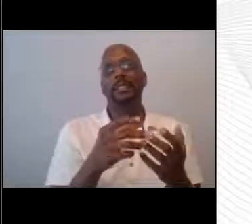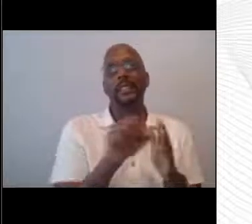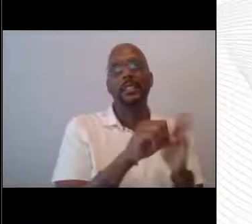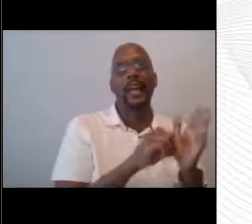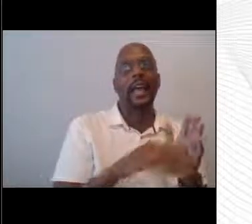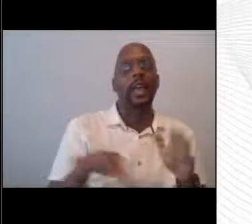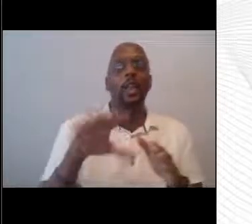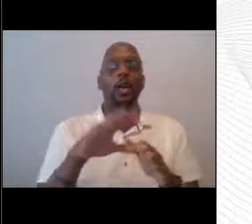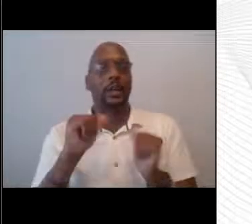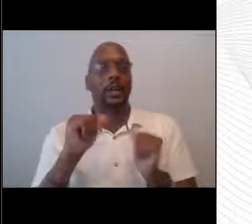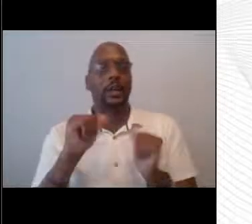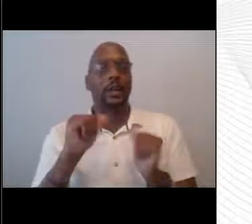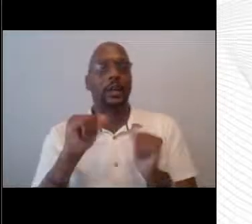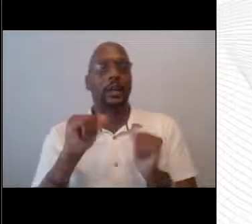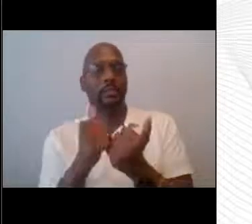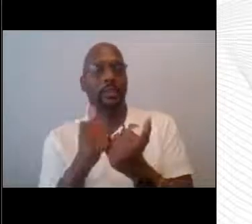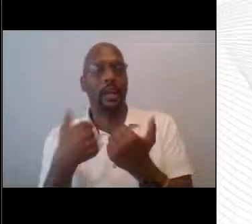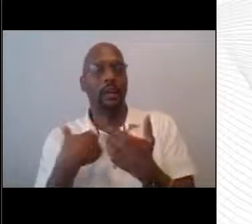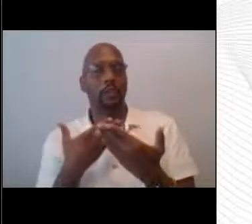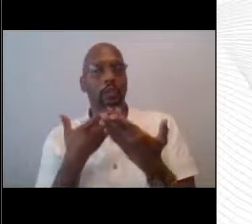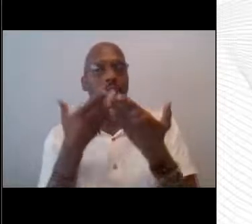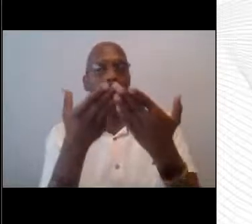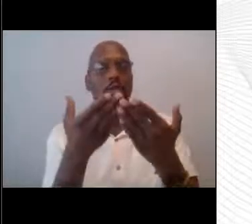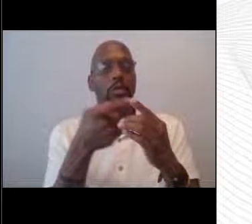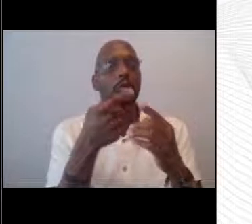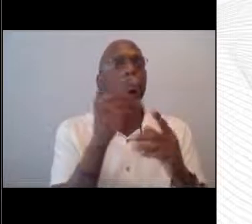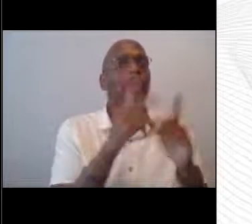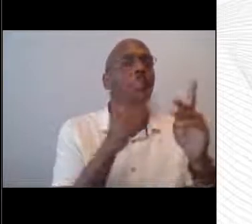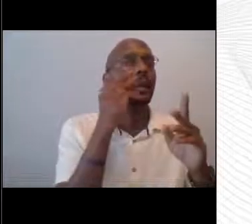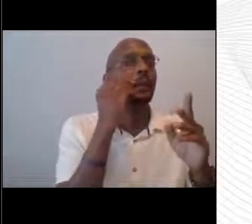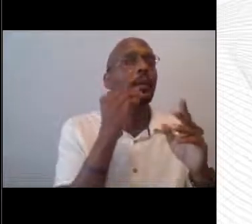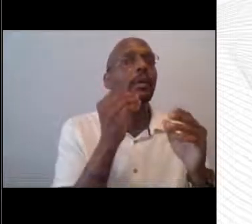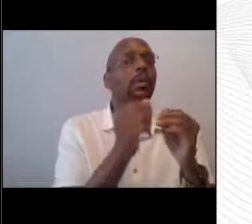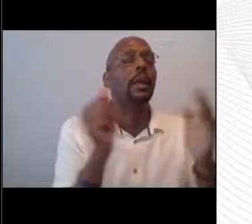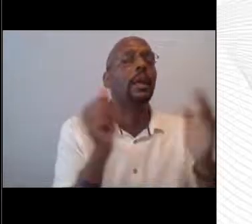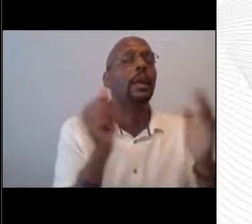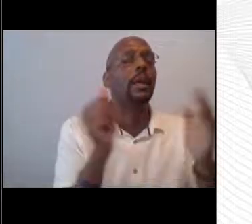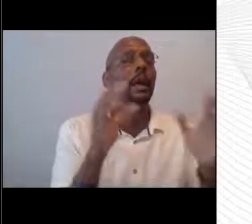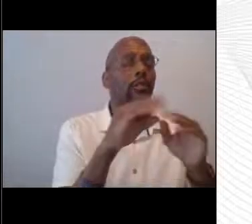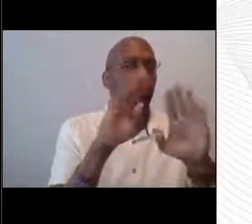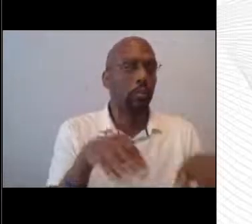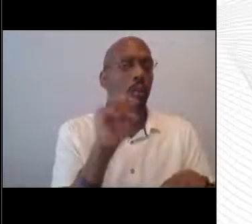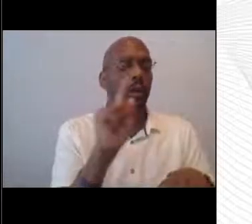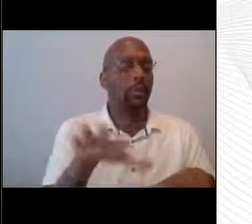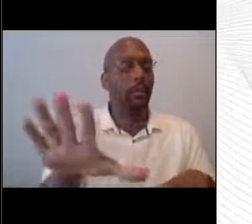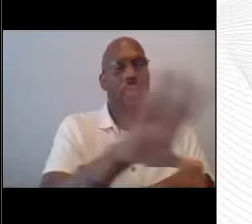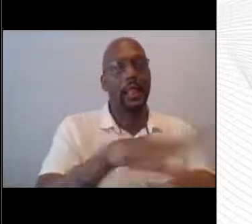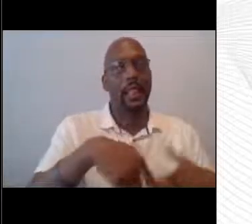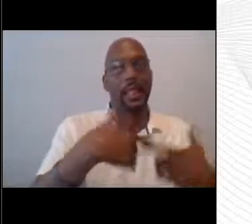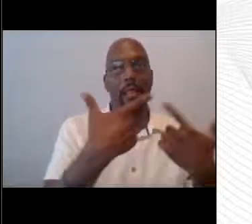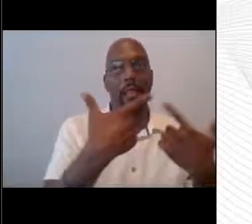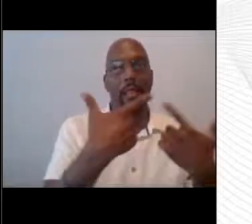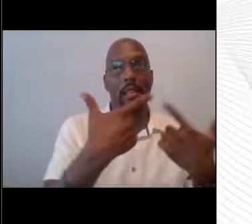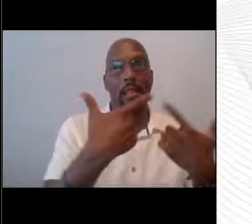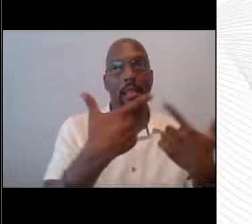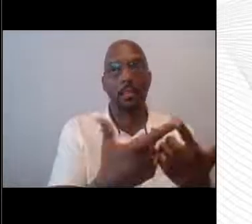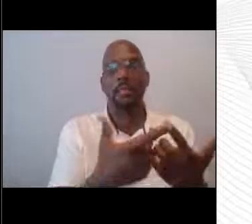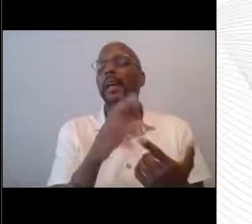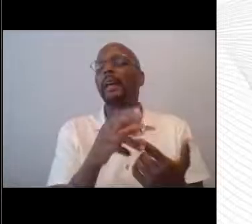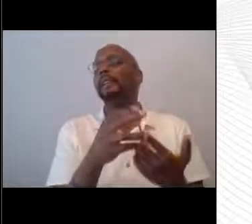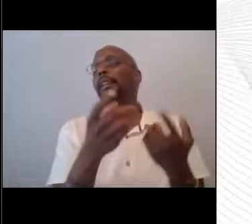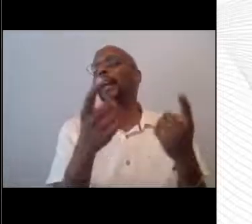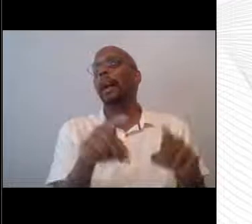bring services to persons experiencing homelessness where they live. This effort resulted in over 100